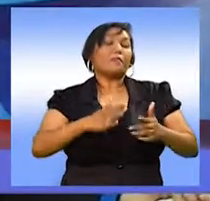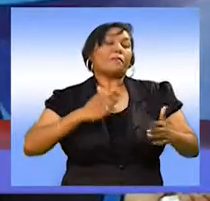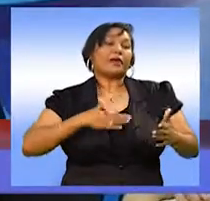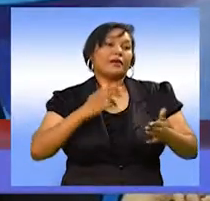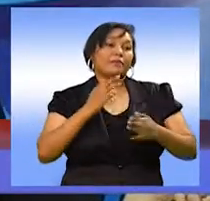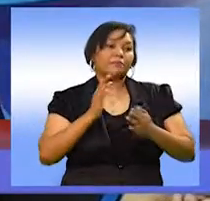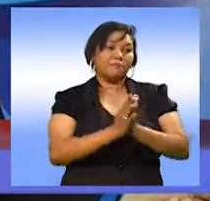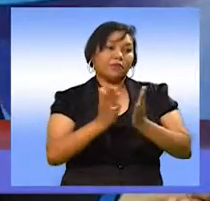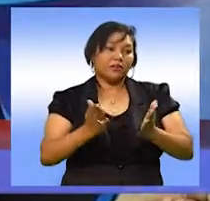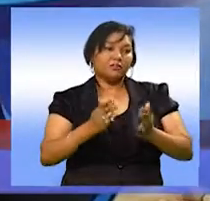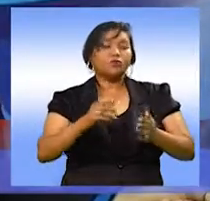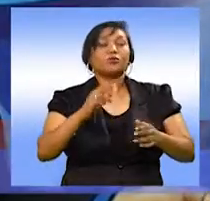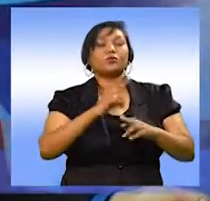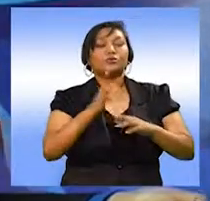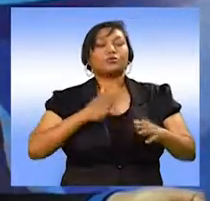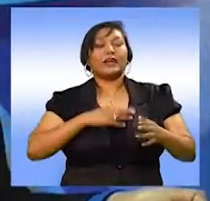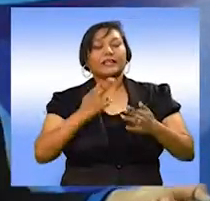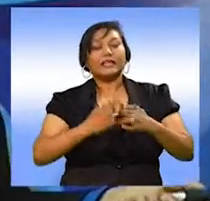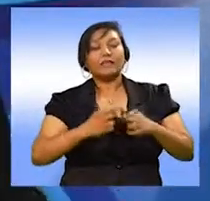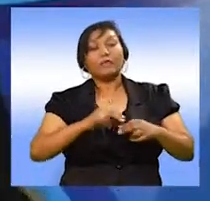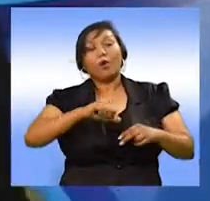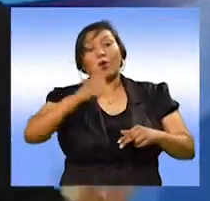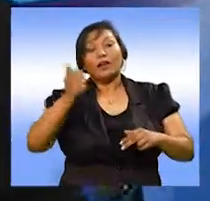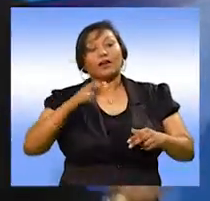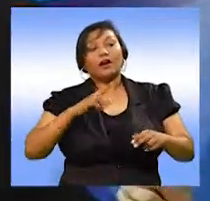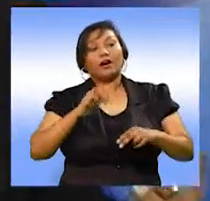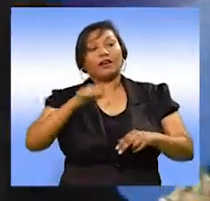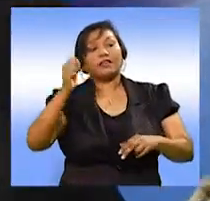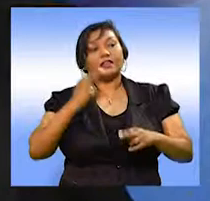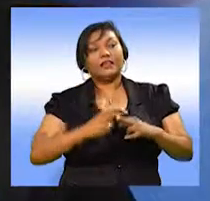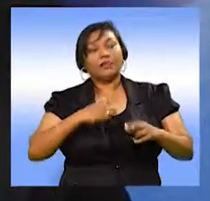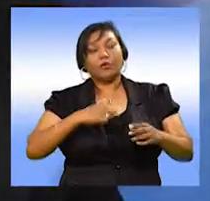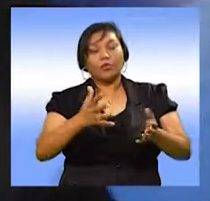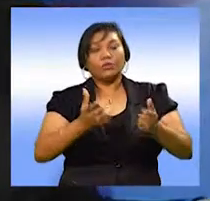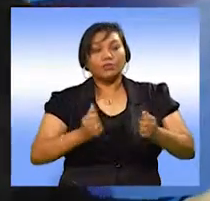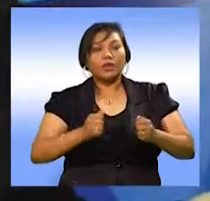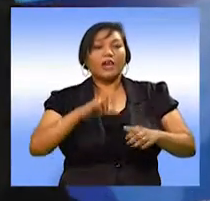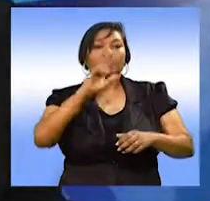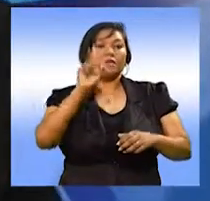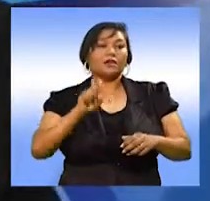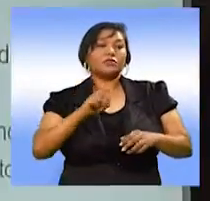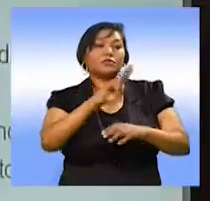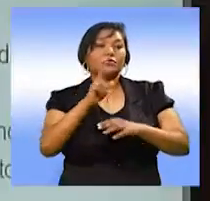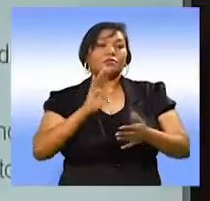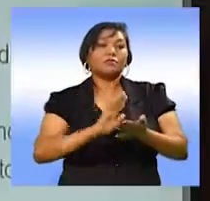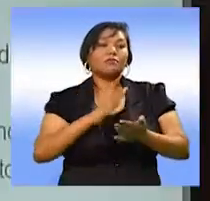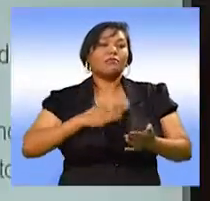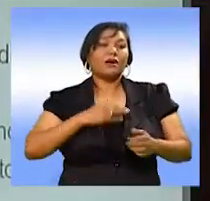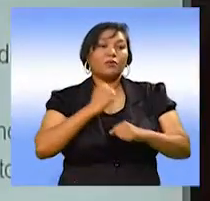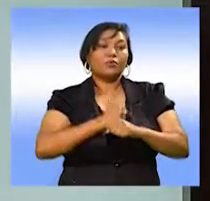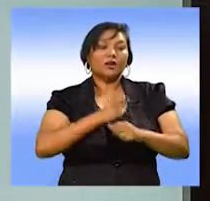that power, or to use a pseudonym and to object to any derogatory treatment of his work.